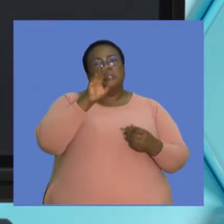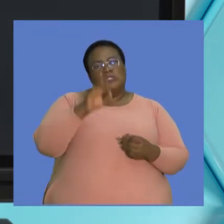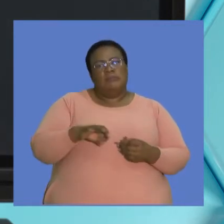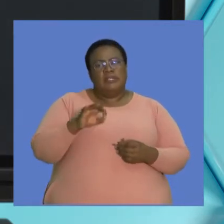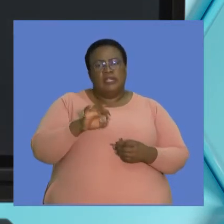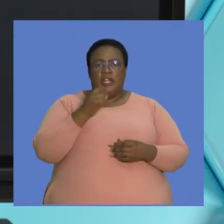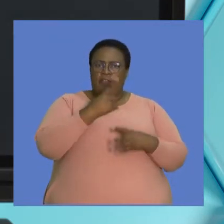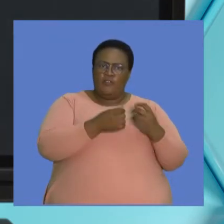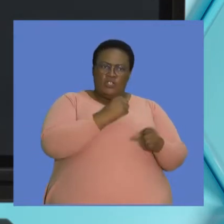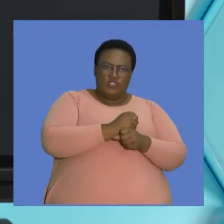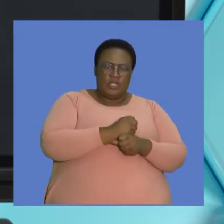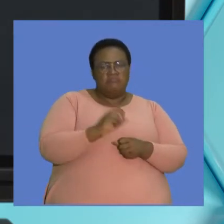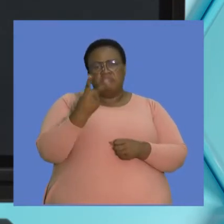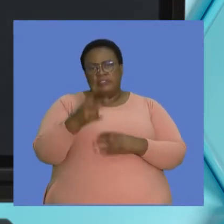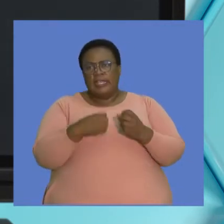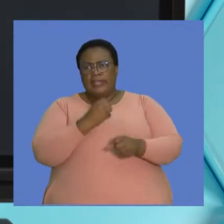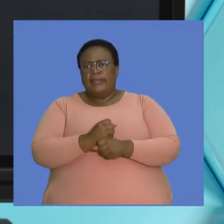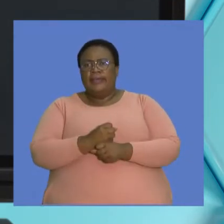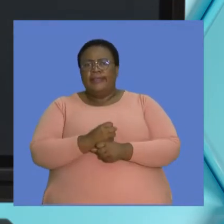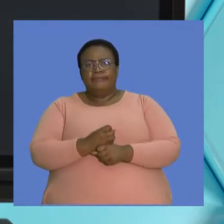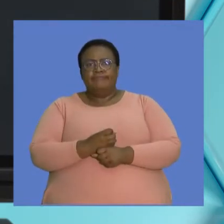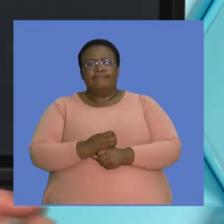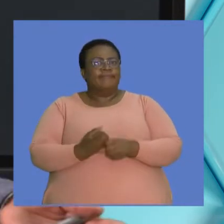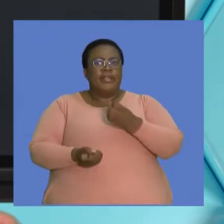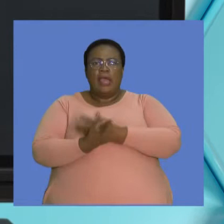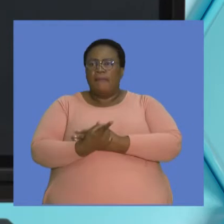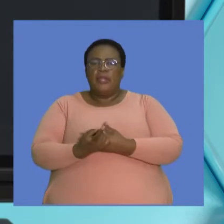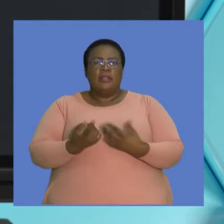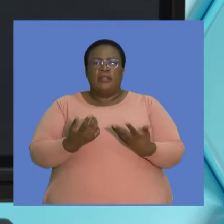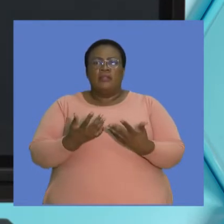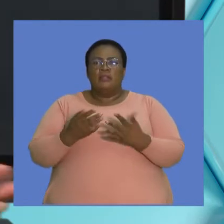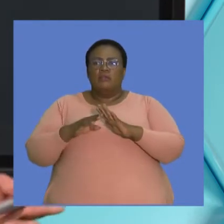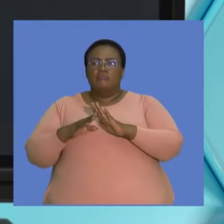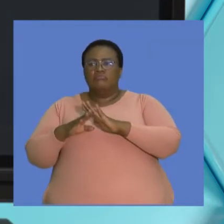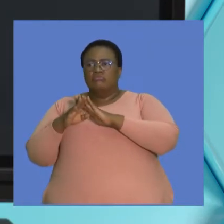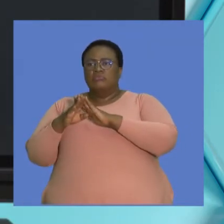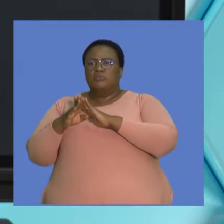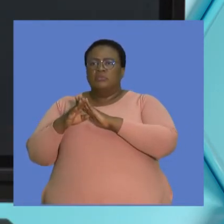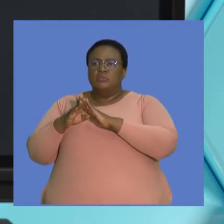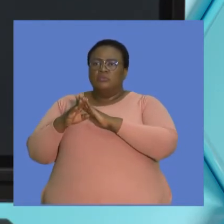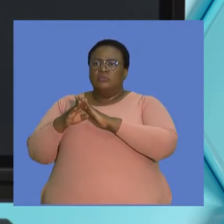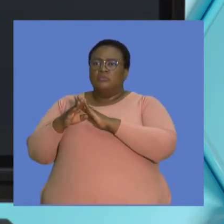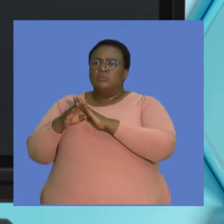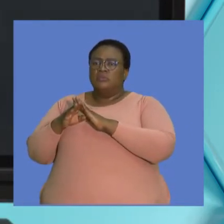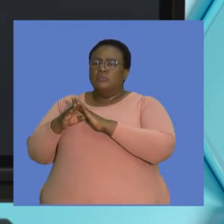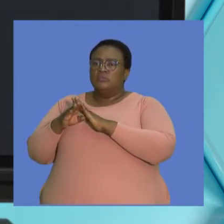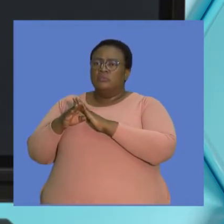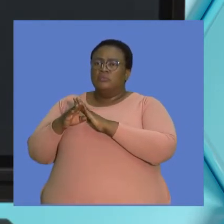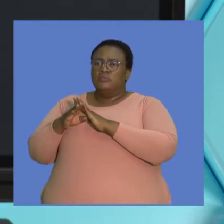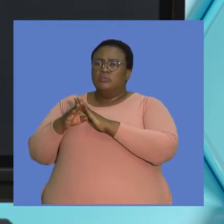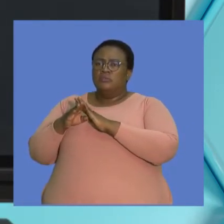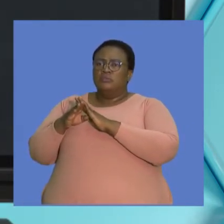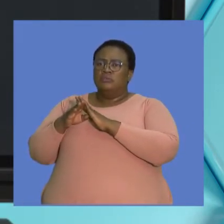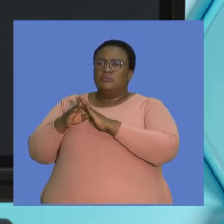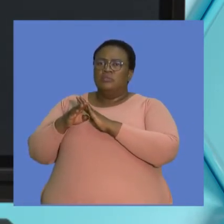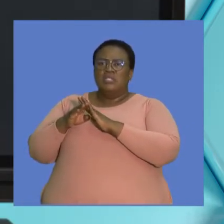the 6% maybe for the first year. And for the second year, it so happens that the rate of inflation or inflation rate is